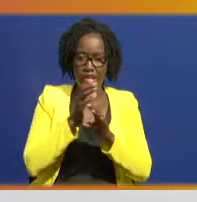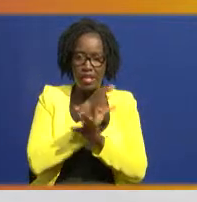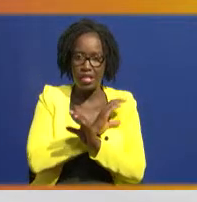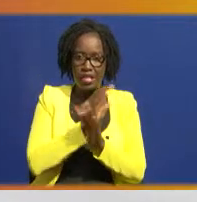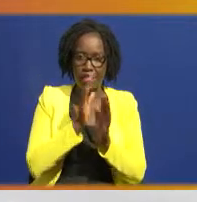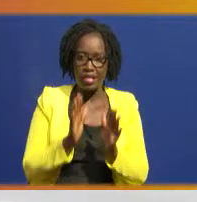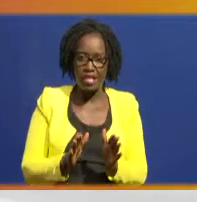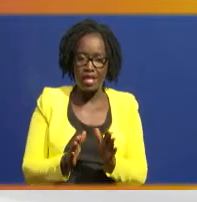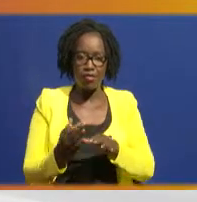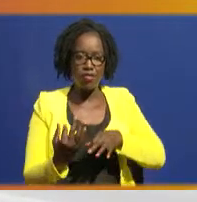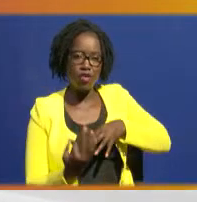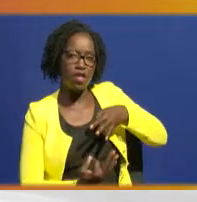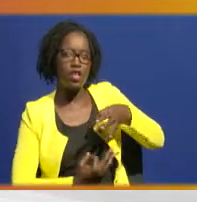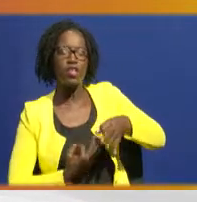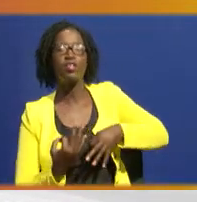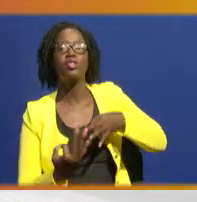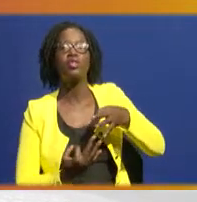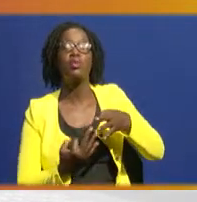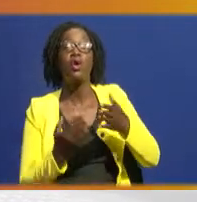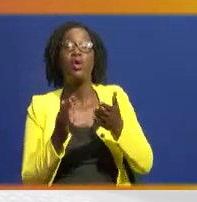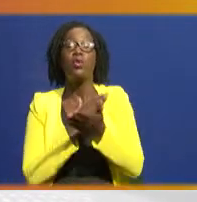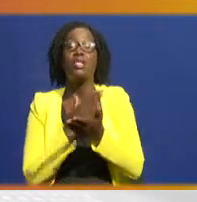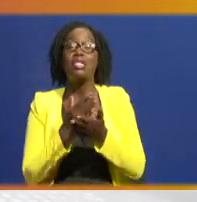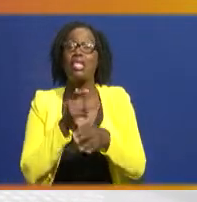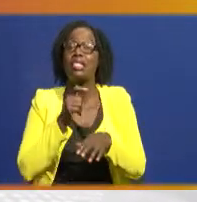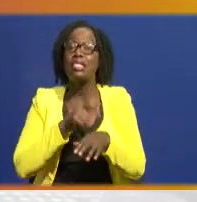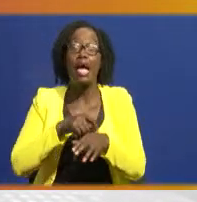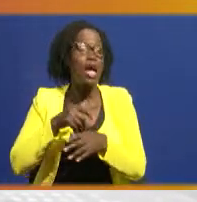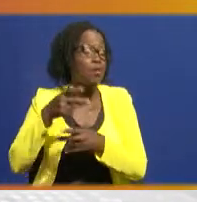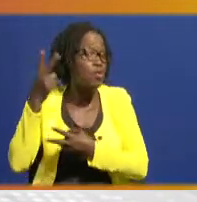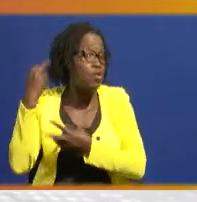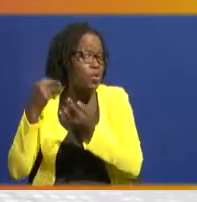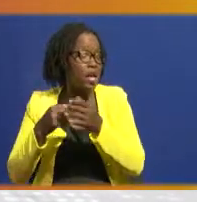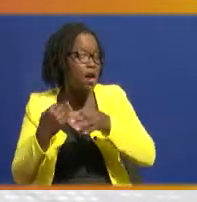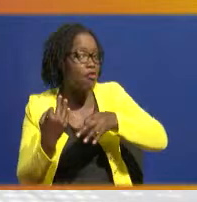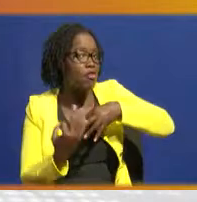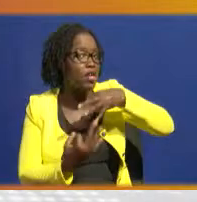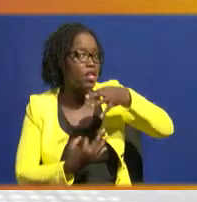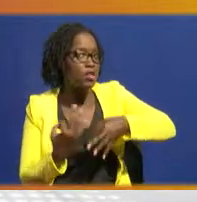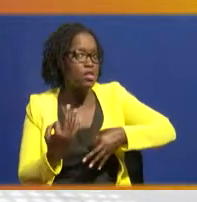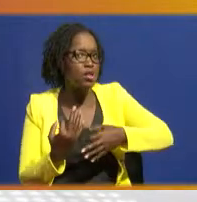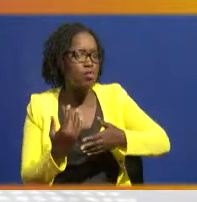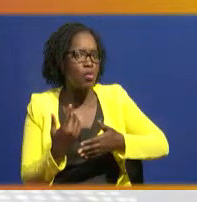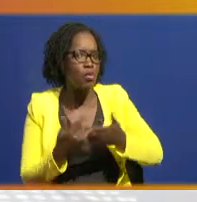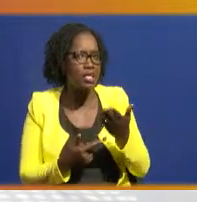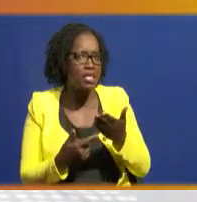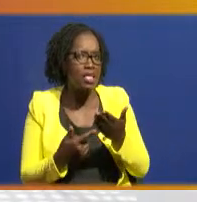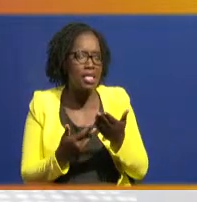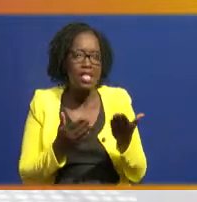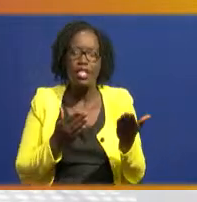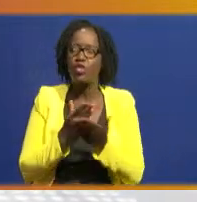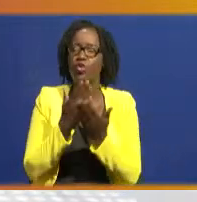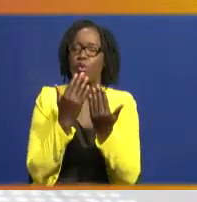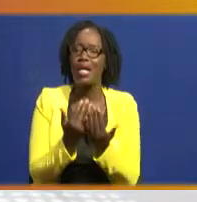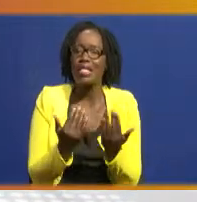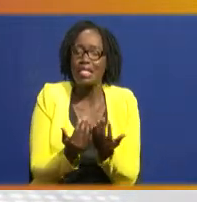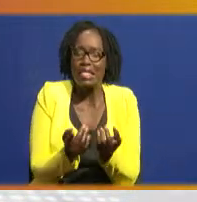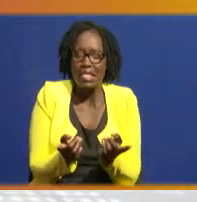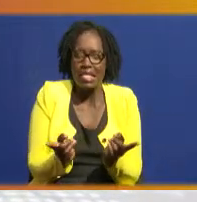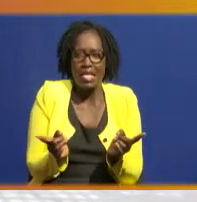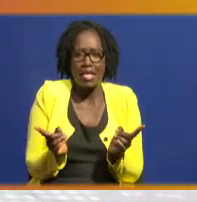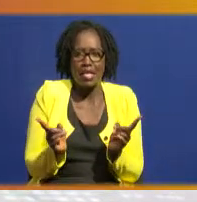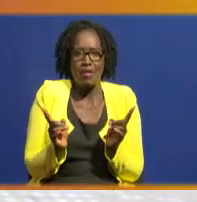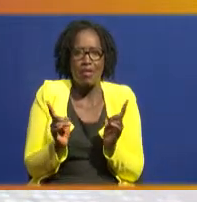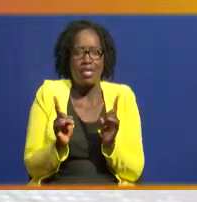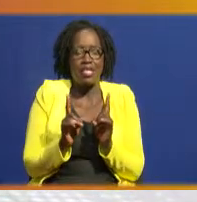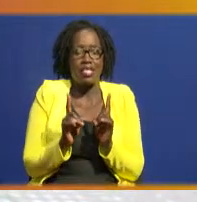us more about that. And the moment that you hear about fellowship, we are going to ensure that our kids and our students